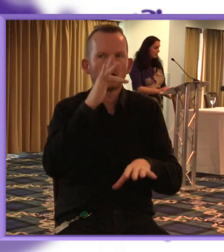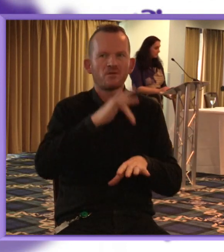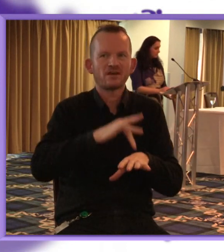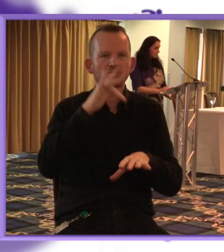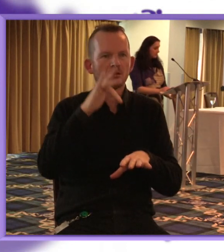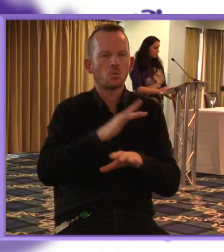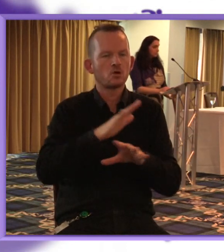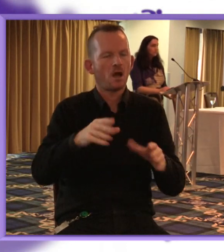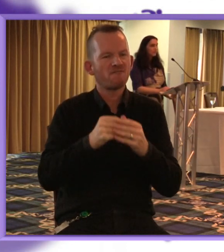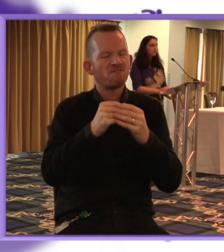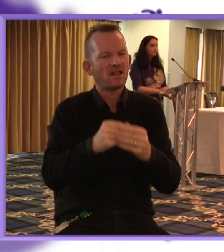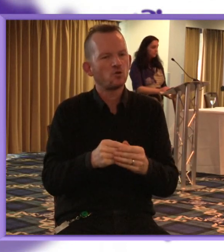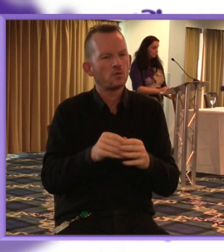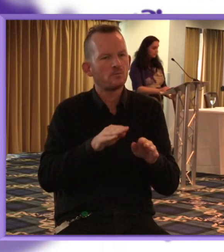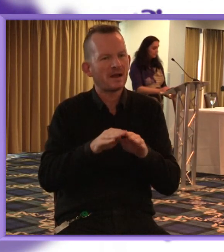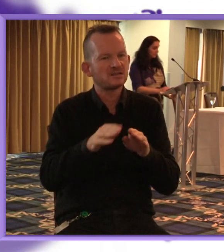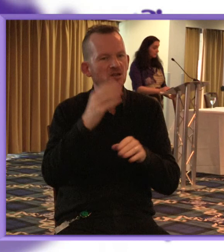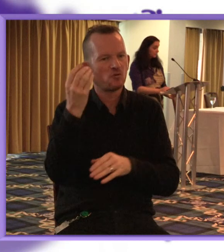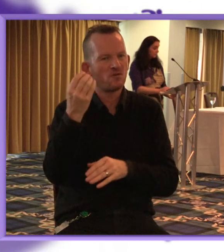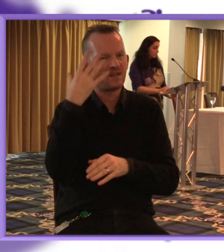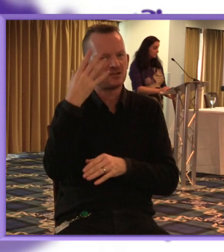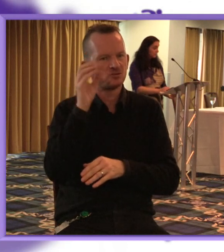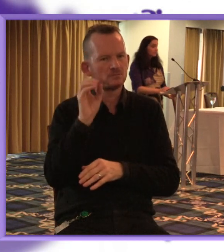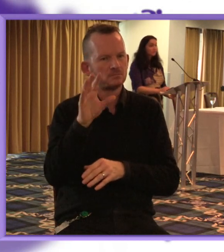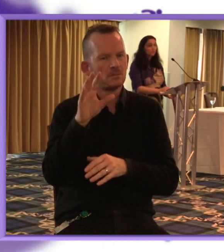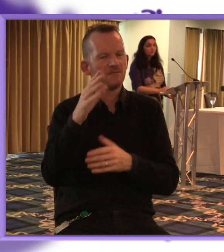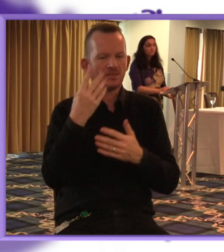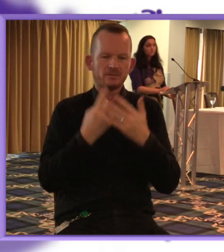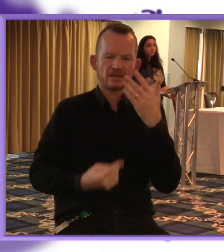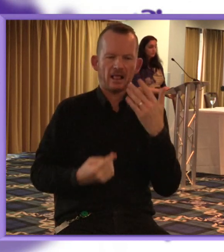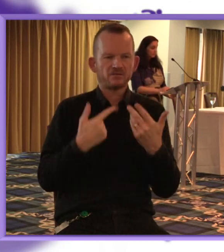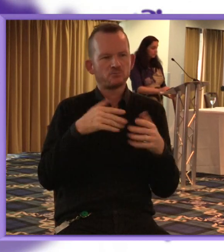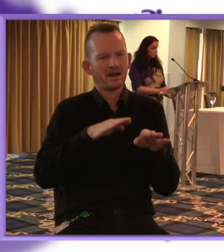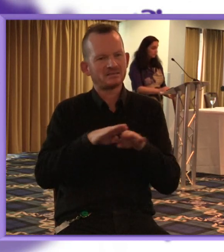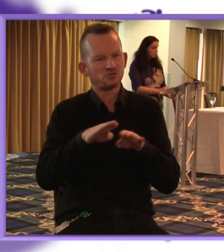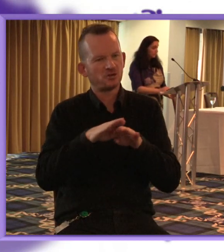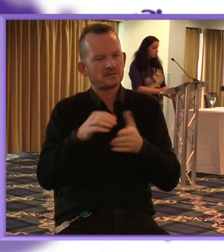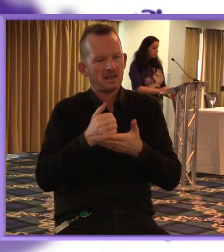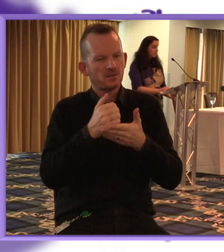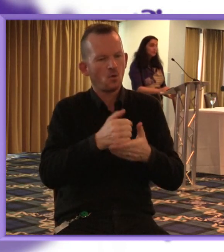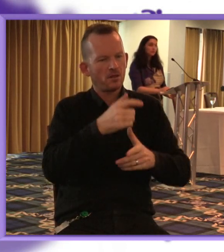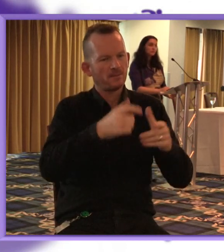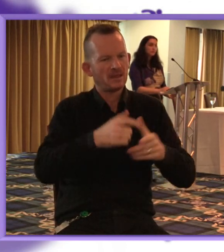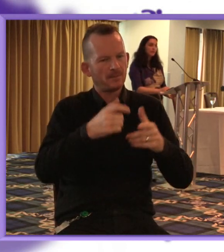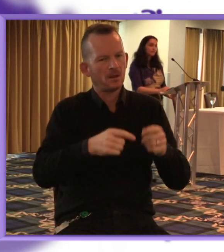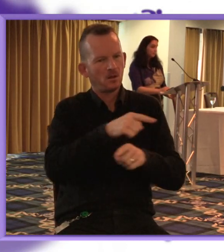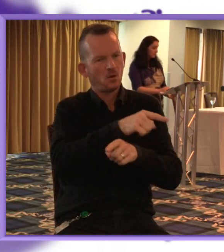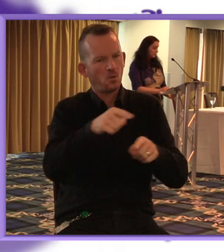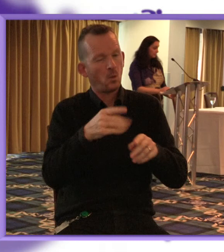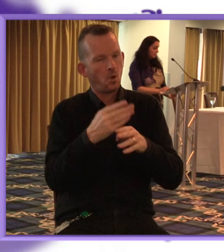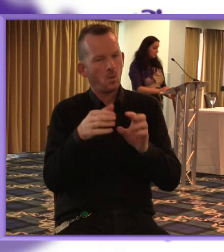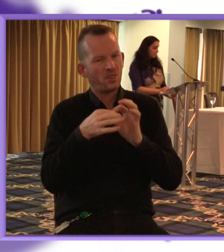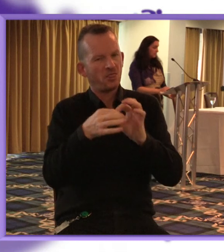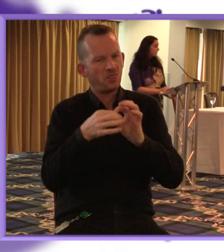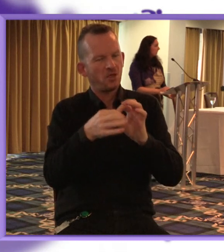not value the practice of reflection for themselves as practitioners, and are also in supporting the people with whom we work to undertake